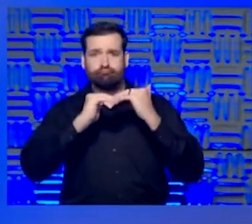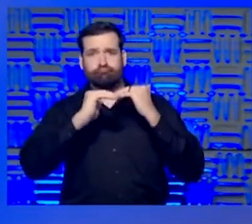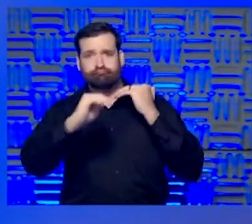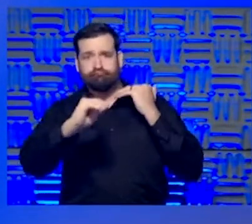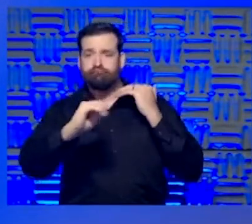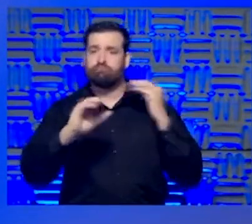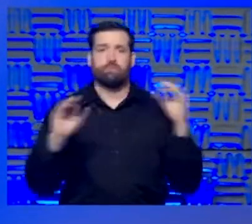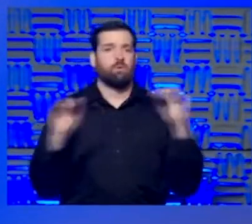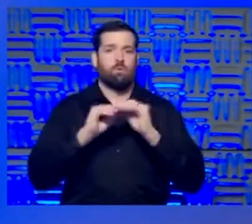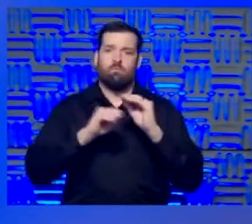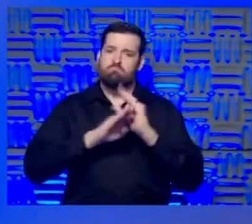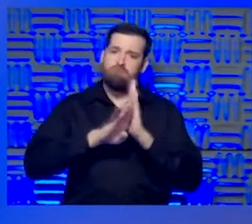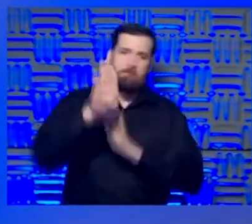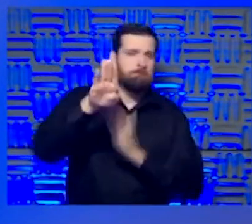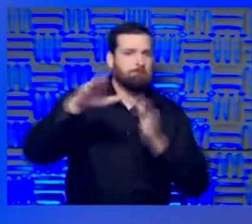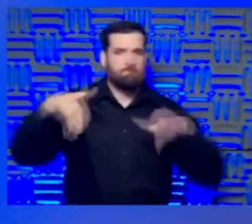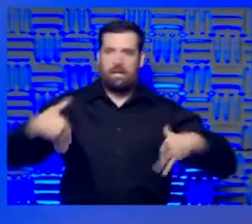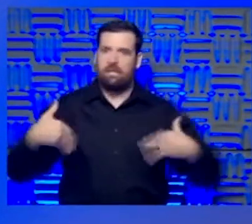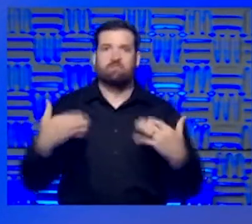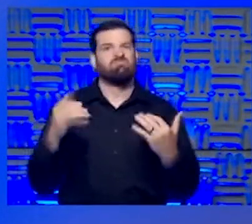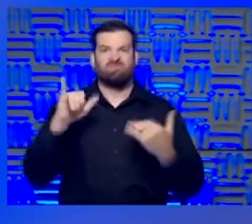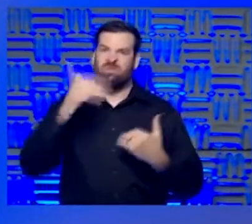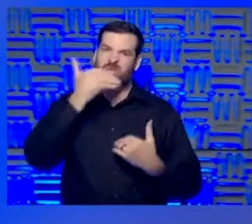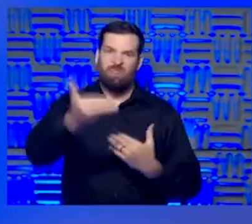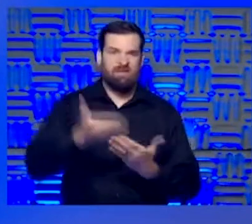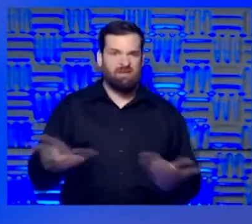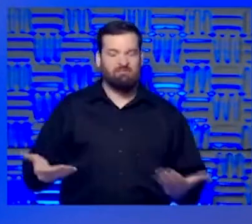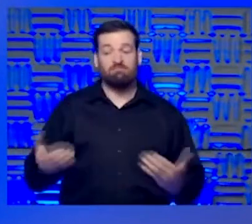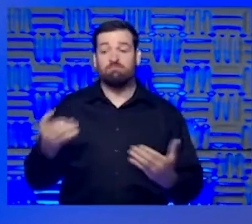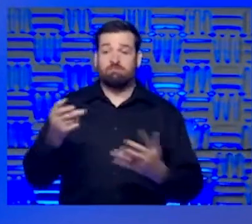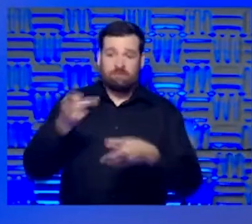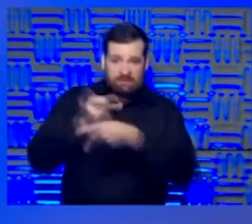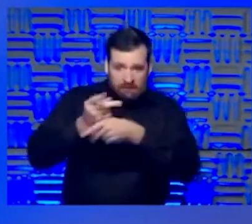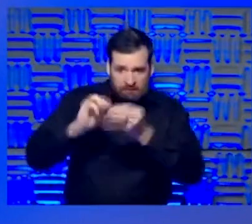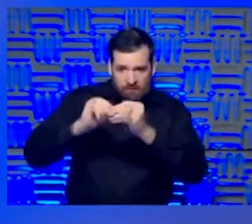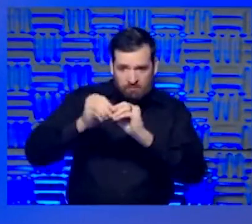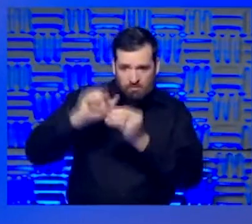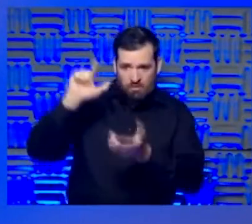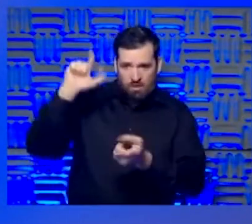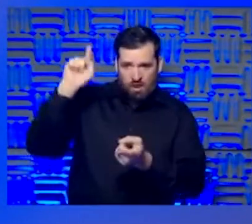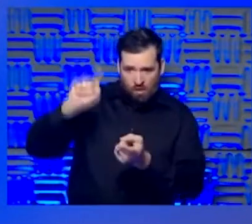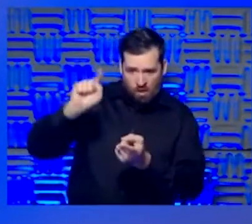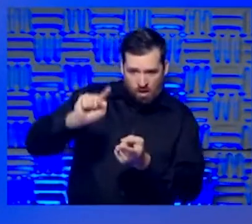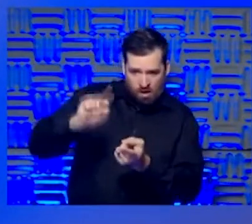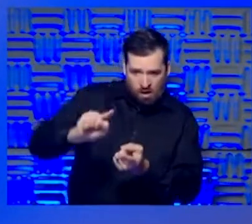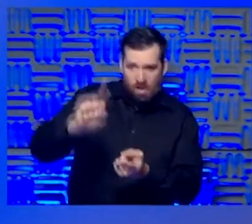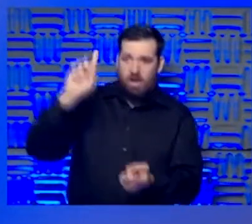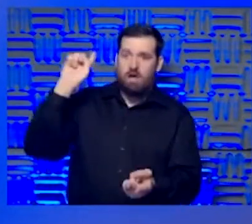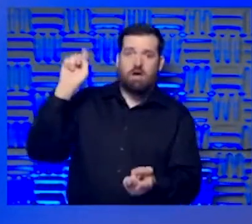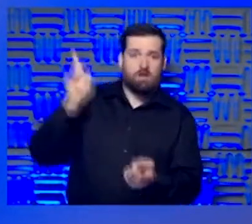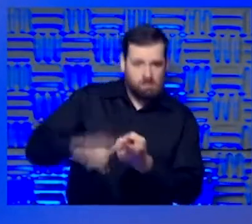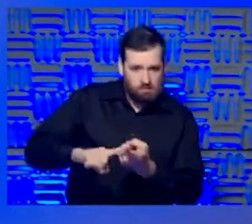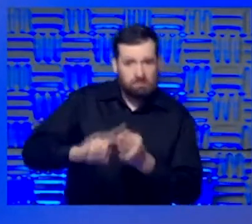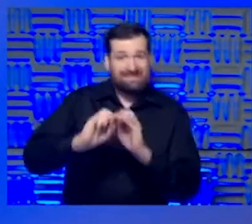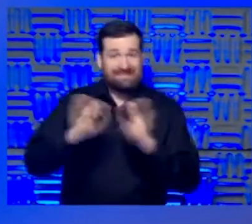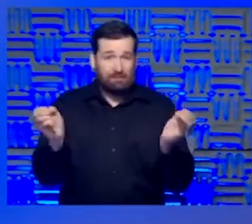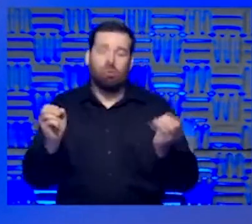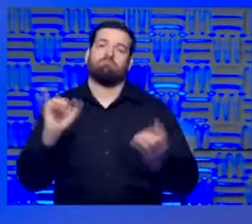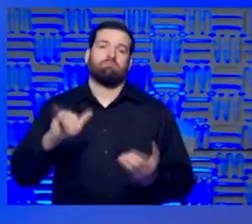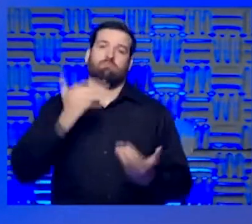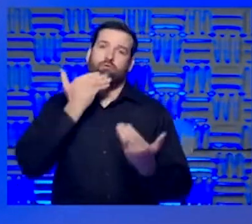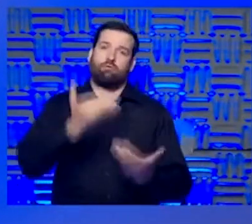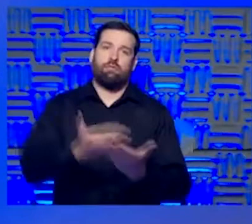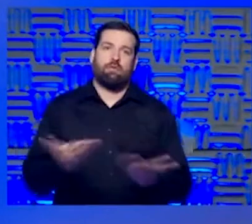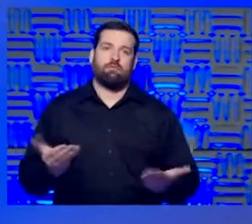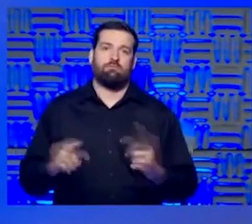No surges, no spikes yet, and that's a very good thing. If we can keep the numbers lower and lower and eventually get to 0, that would be a great thing. But